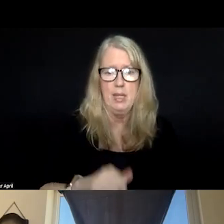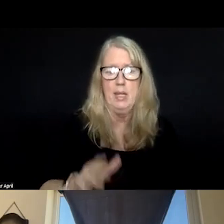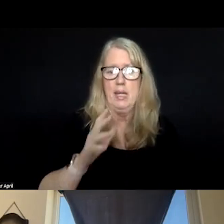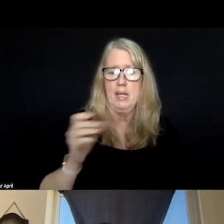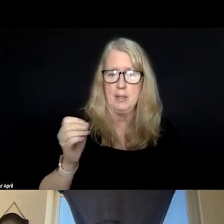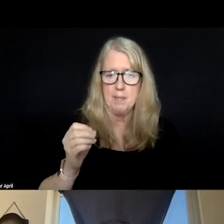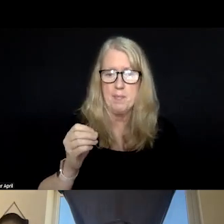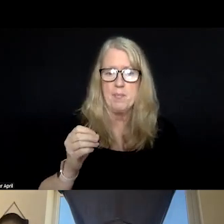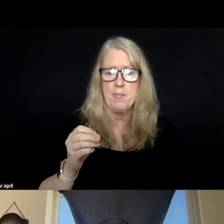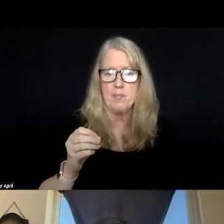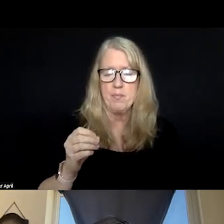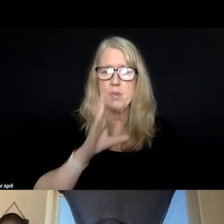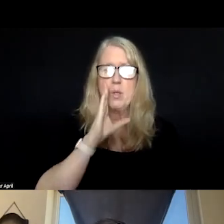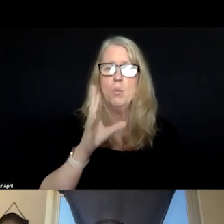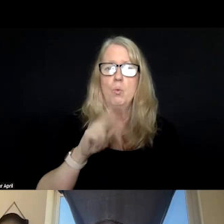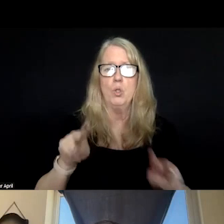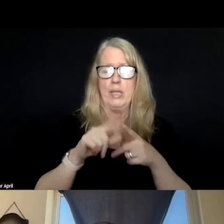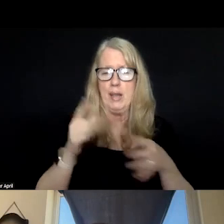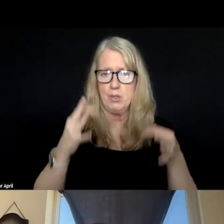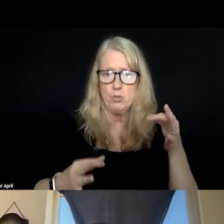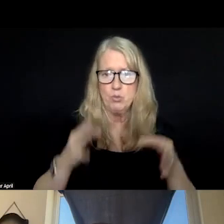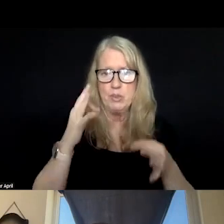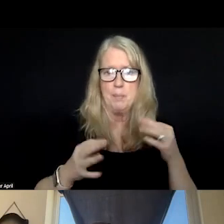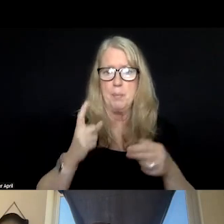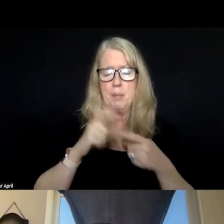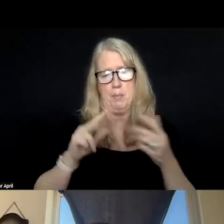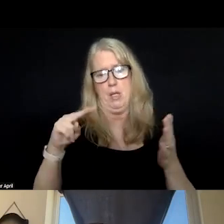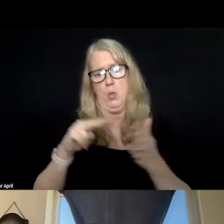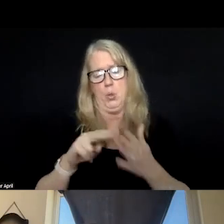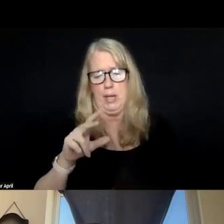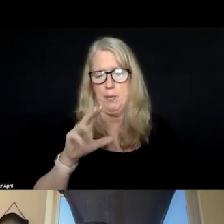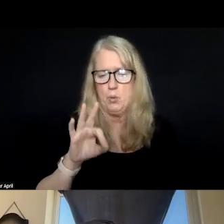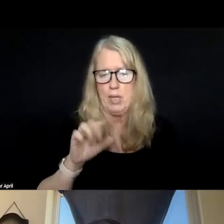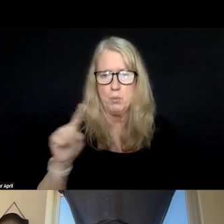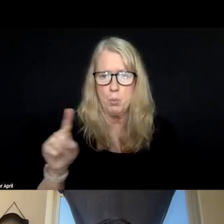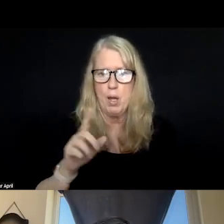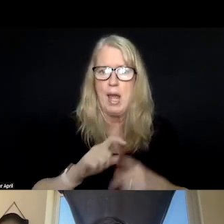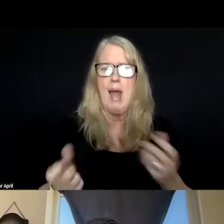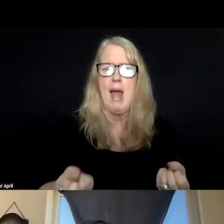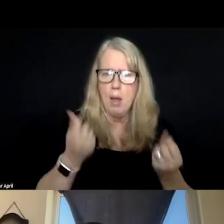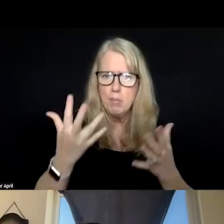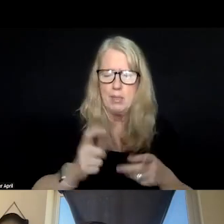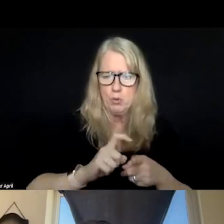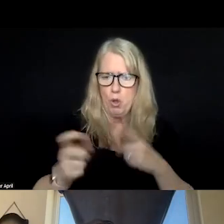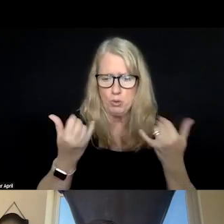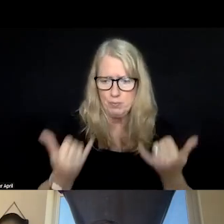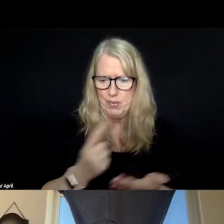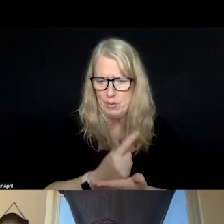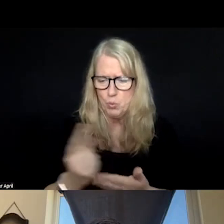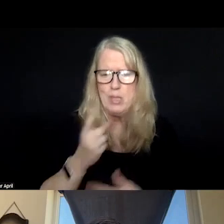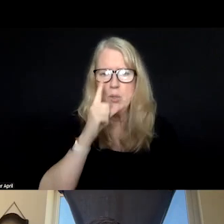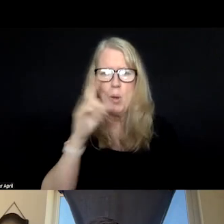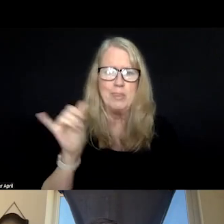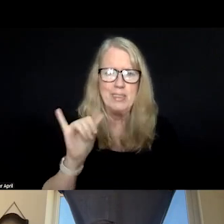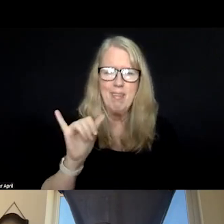client or a jurisdiction, I go in and I look at their 911 calls. How many calls did you get this week? What were they like?